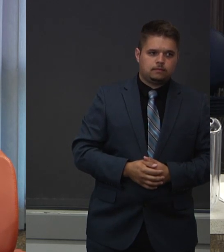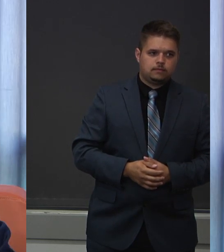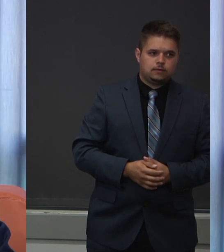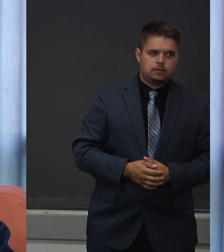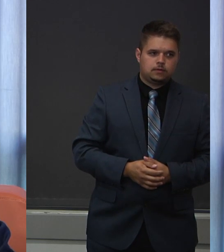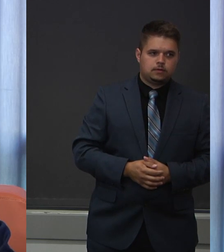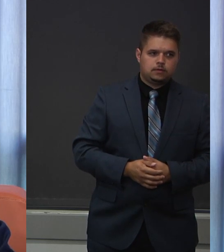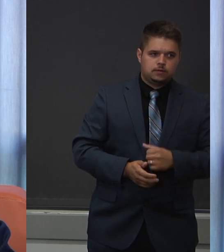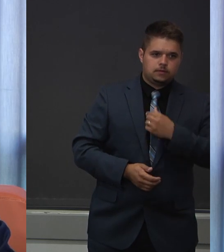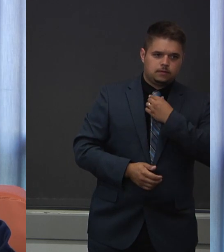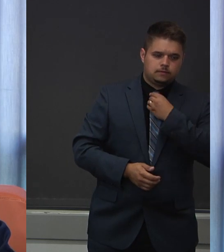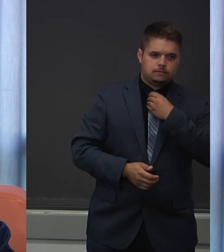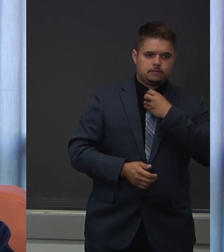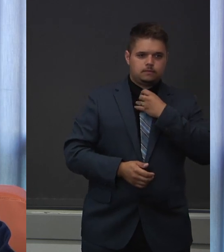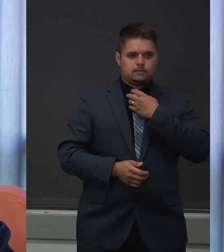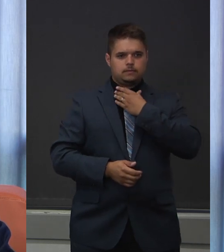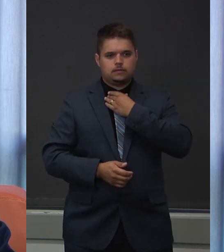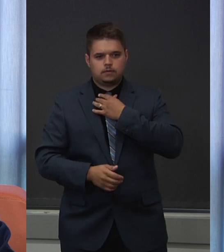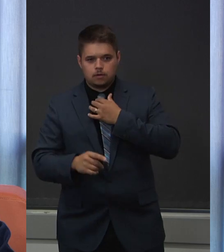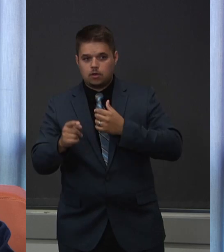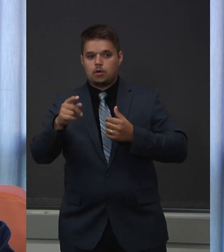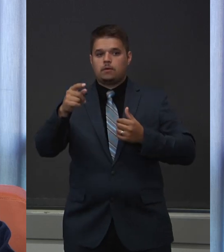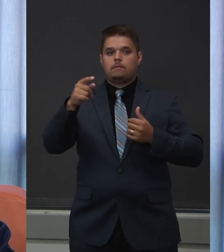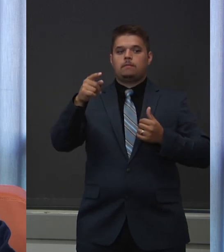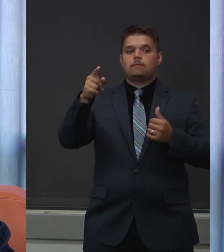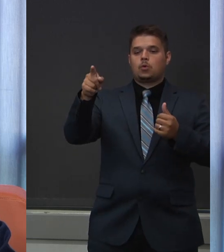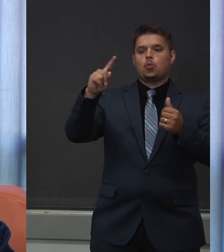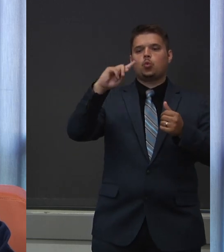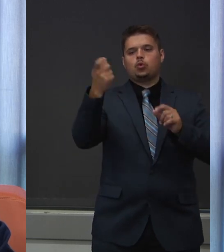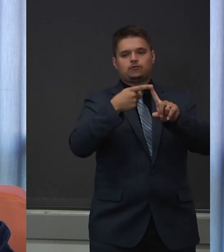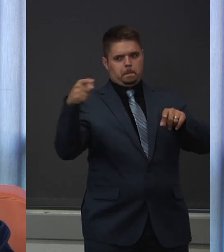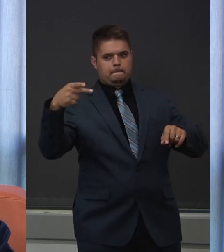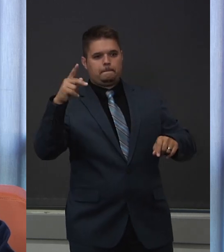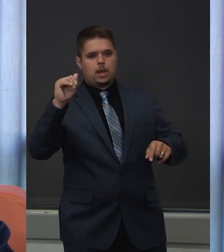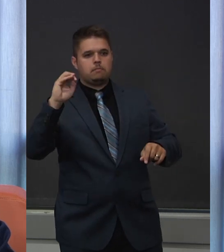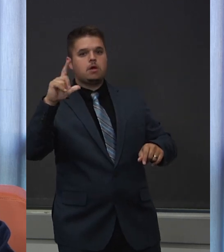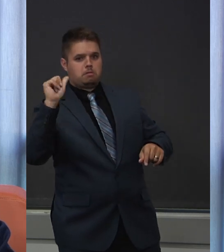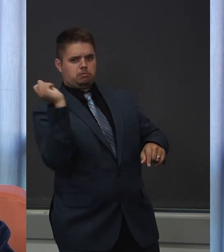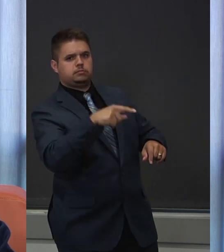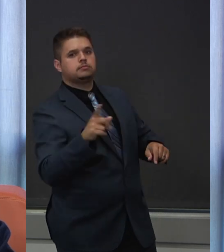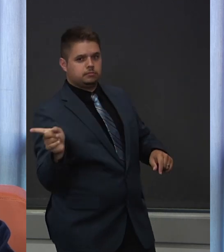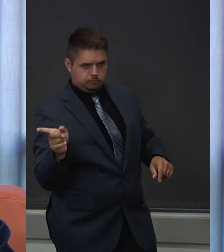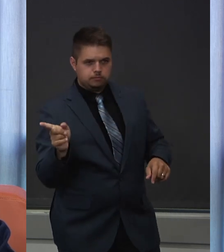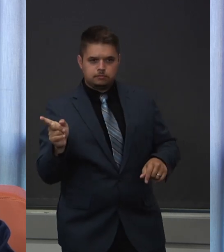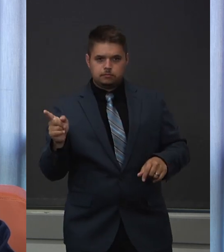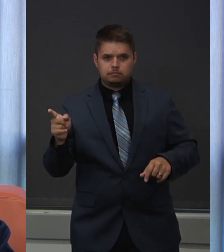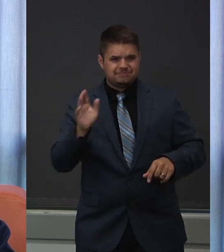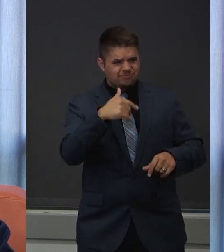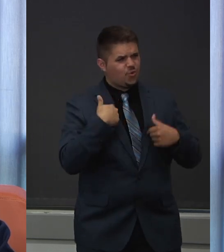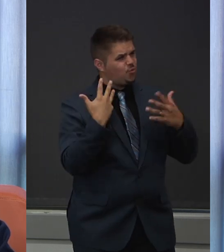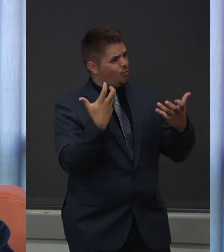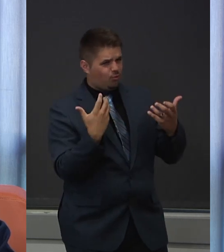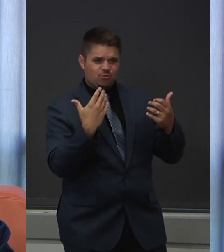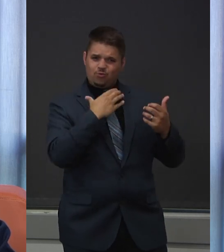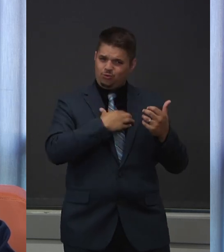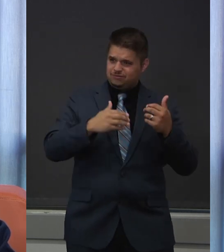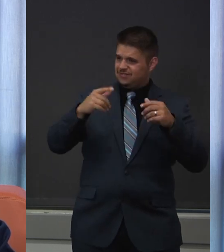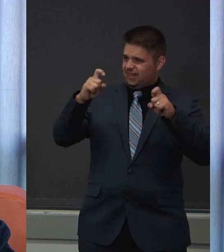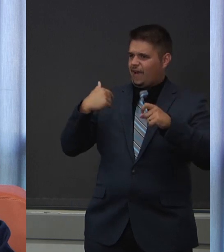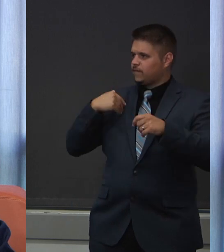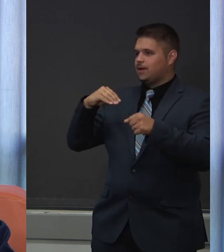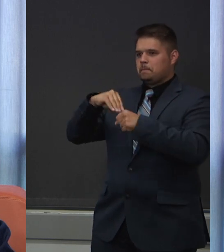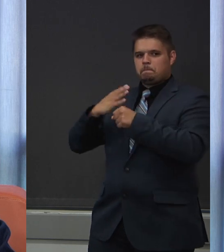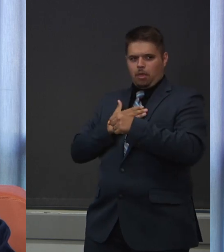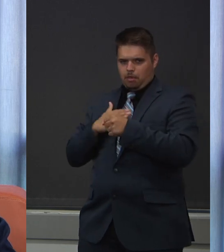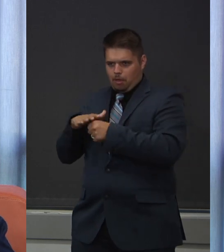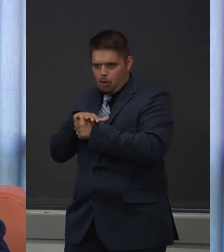We have a question from Pamela who asks, or who says, I wish there was testing in my area. Why isn't testing available